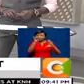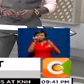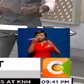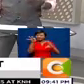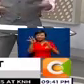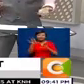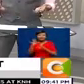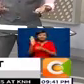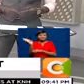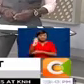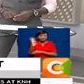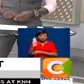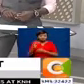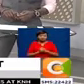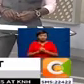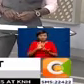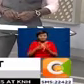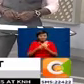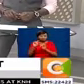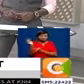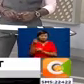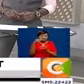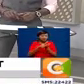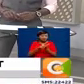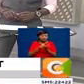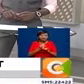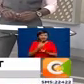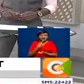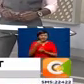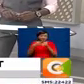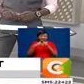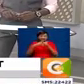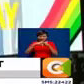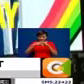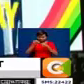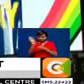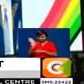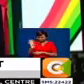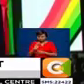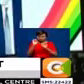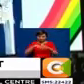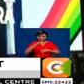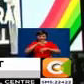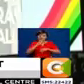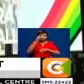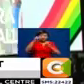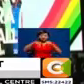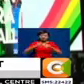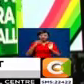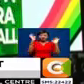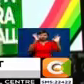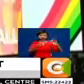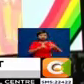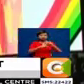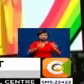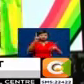£1.3 billion, or roughly 170 billion shillings, from the UK government. This was announced on the sidelines of the ongoing UK-Africa summit, which kicked off